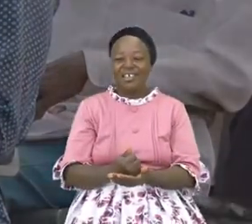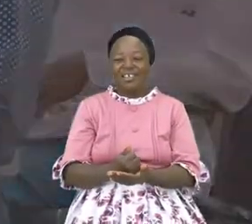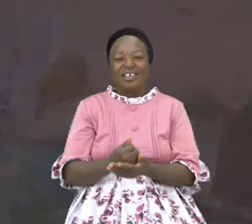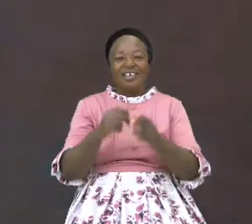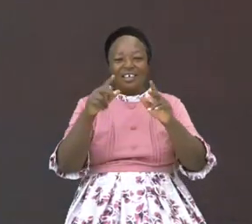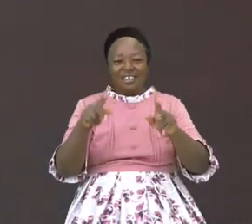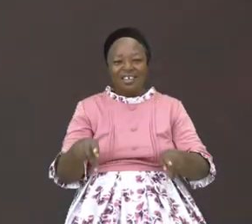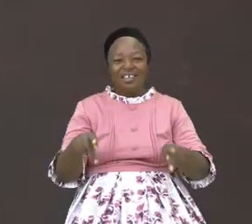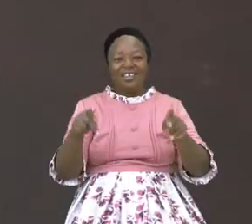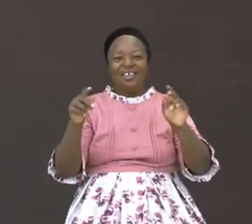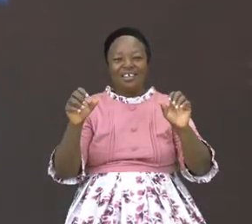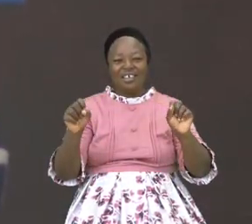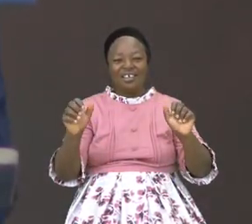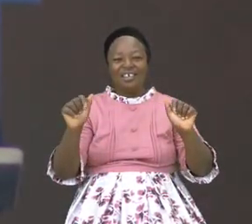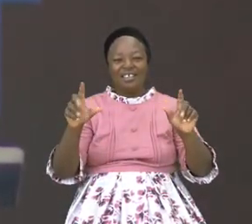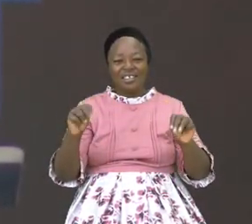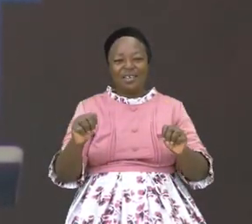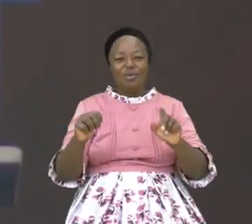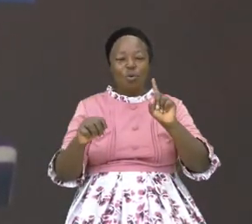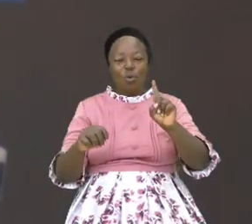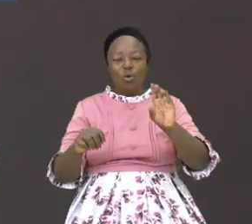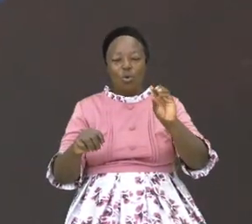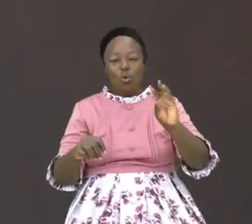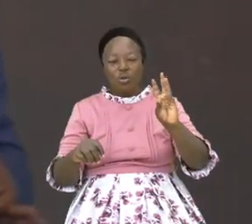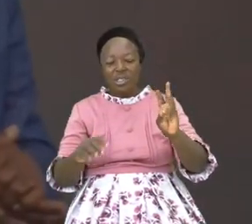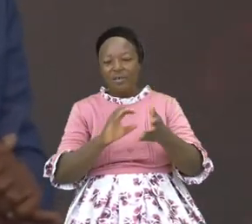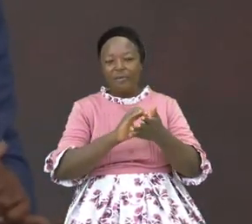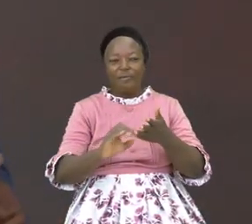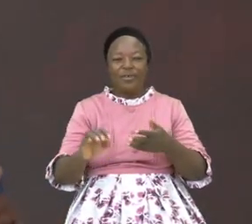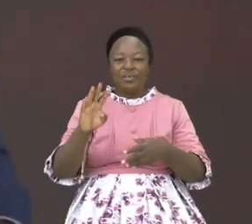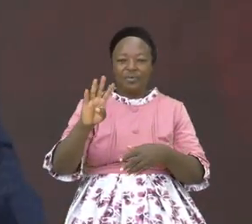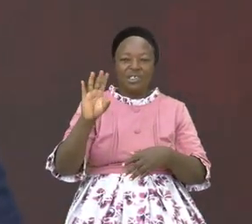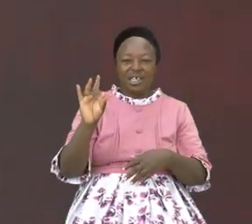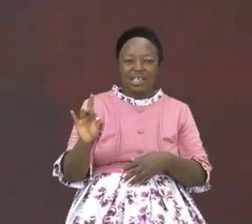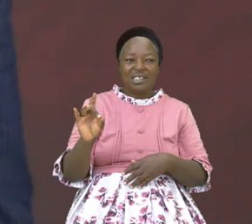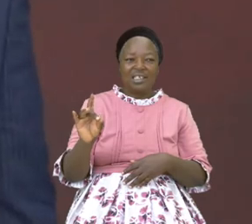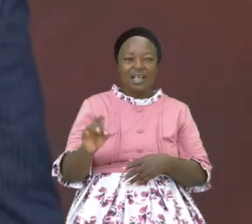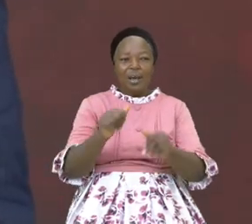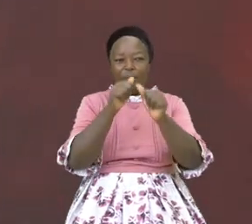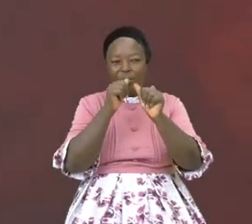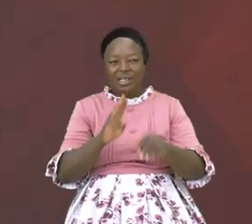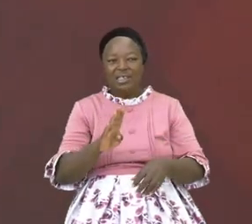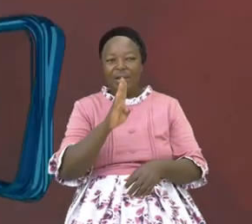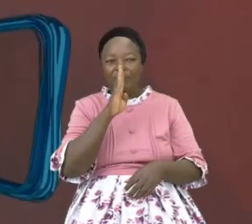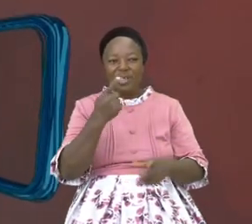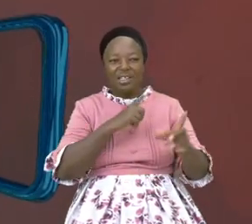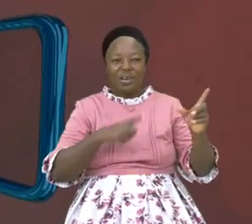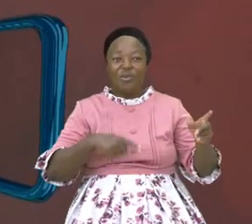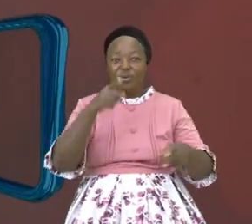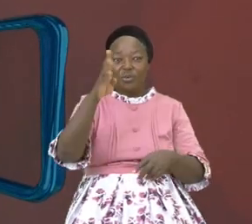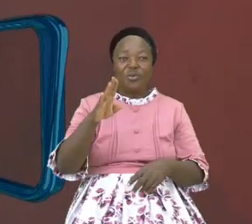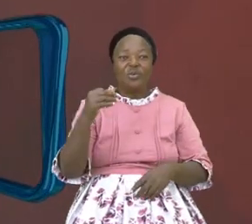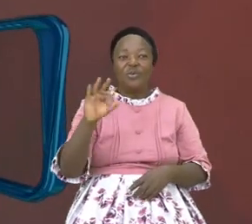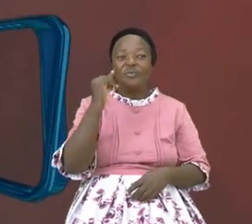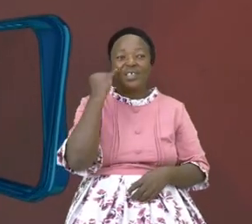106. I'm reading from verse 48. In Psalm 106, verse 48, blessed be the Lord God